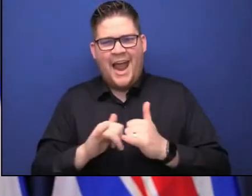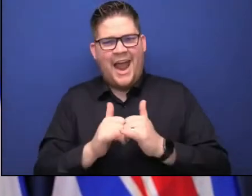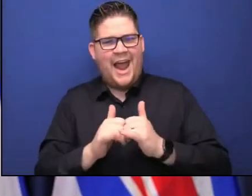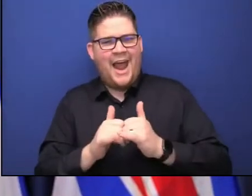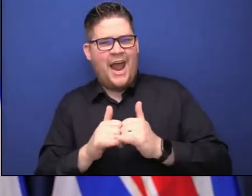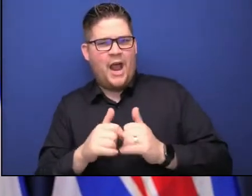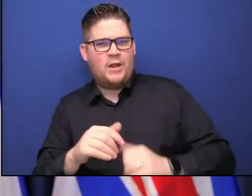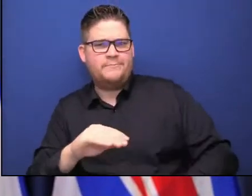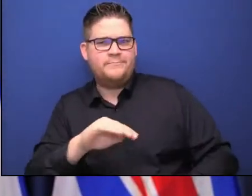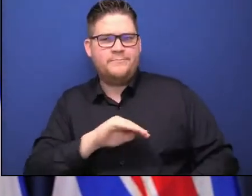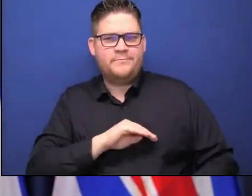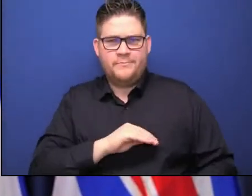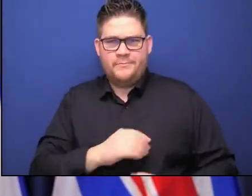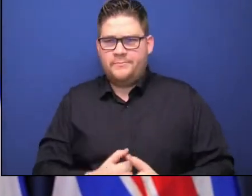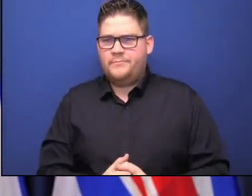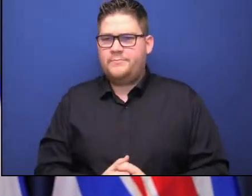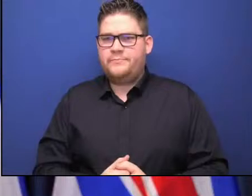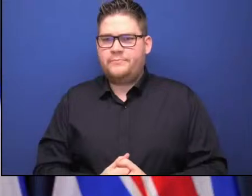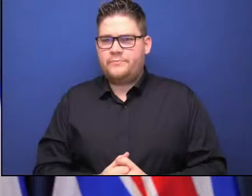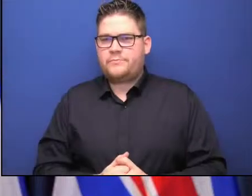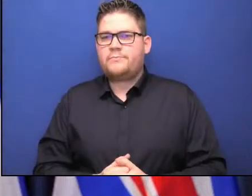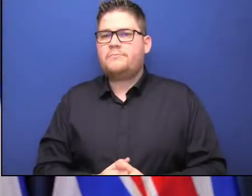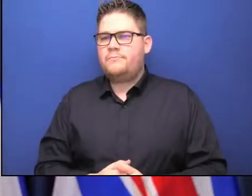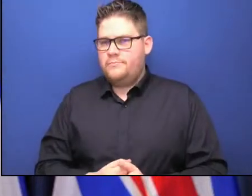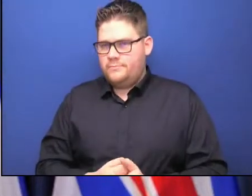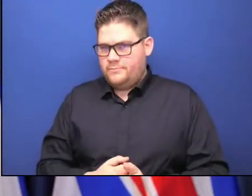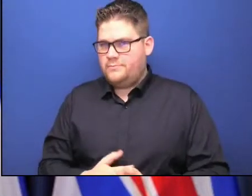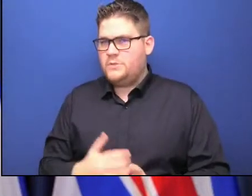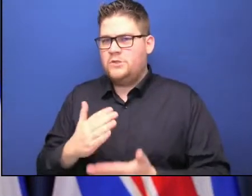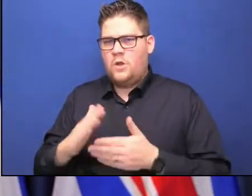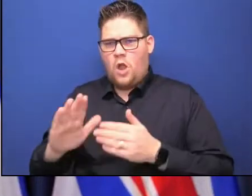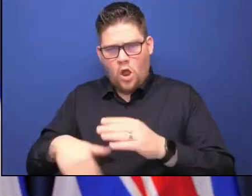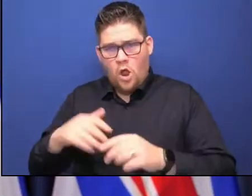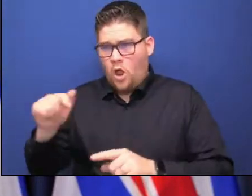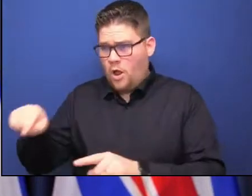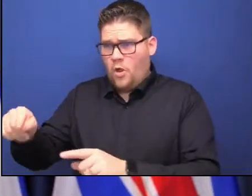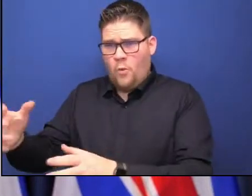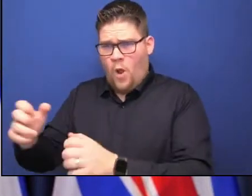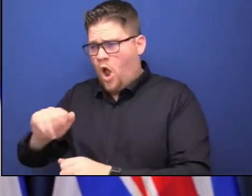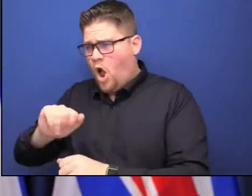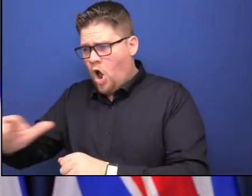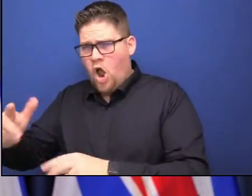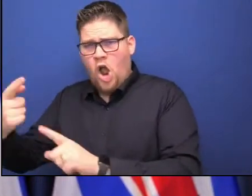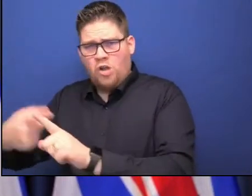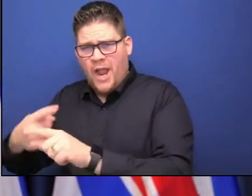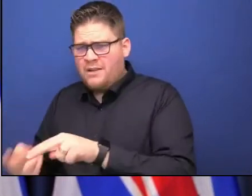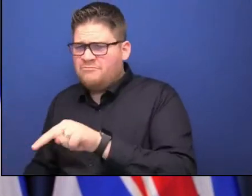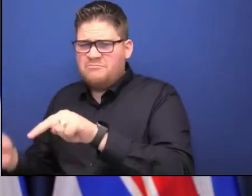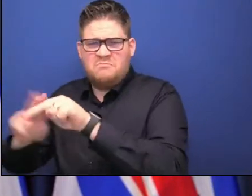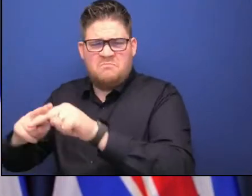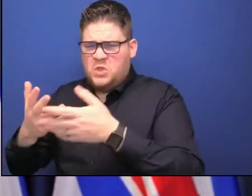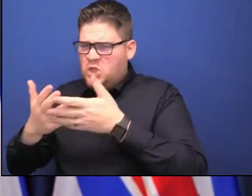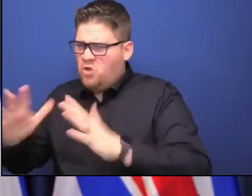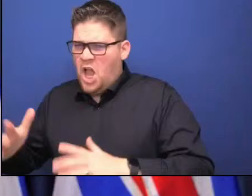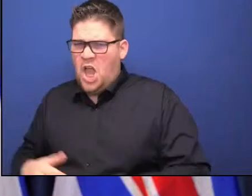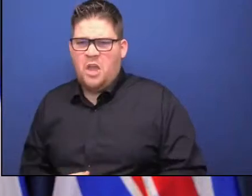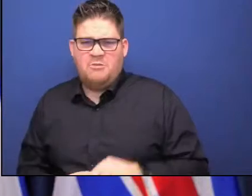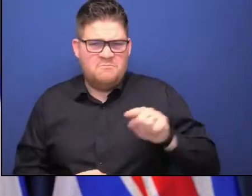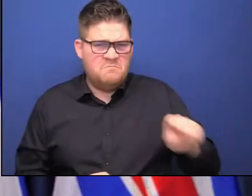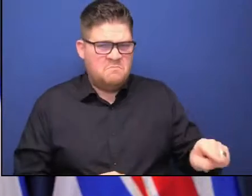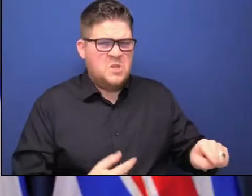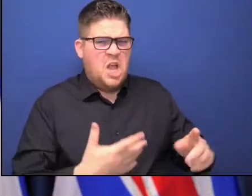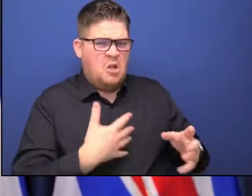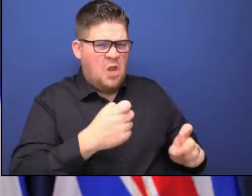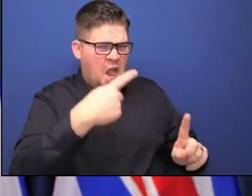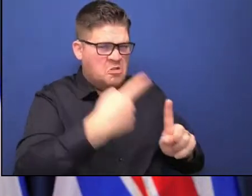then we've heard from the other side that rents should be allowed to go up as much as anybody wants them to. So we've tried to find a good balance to protect people